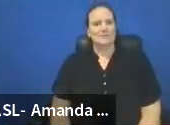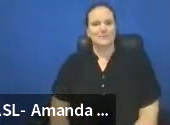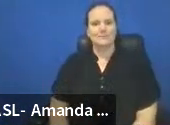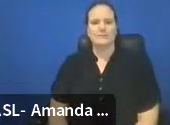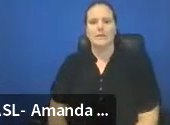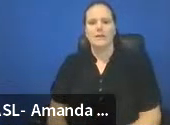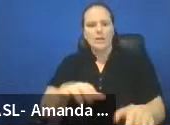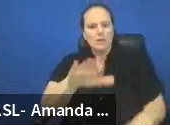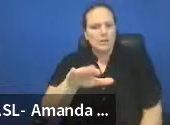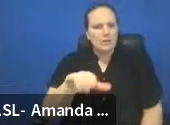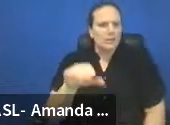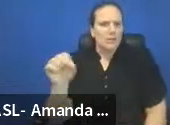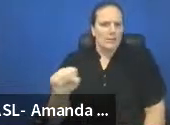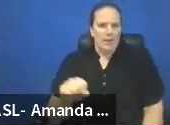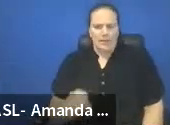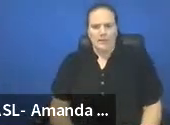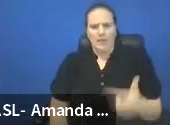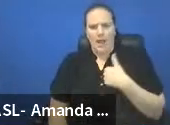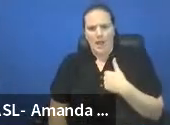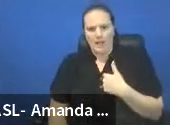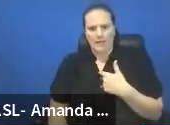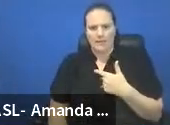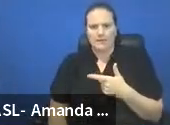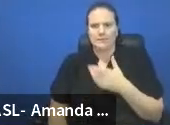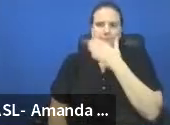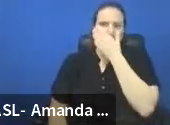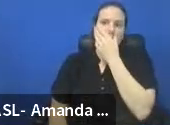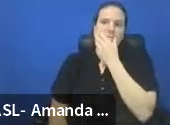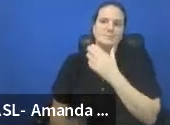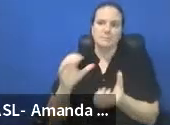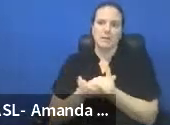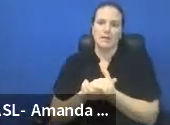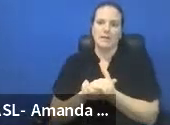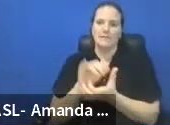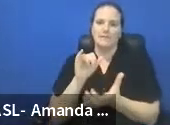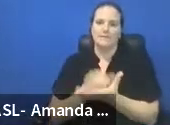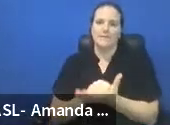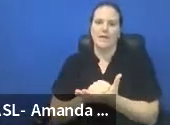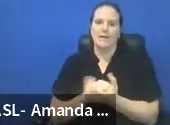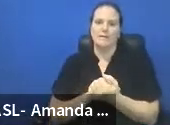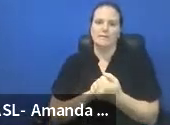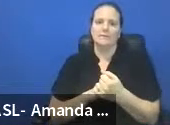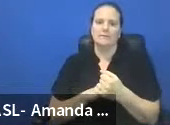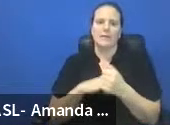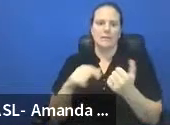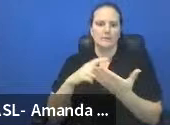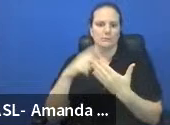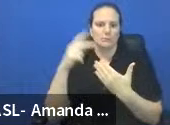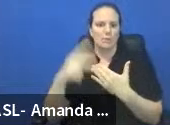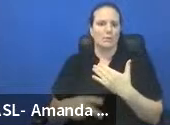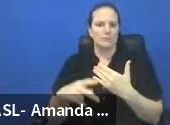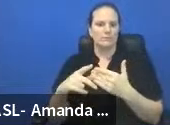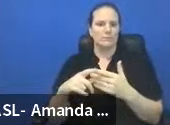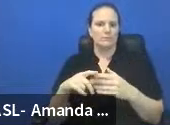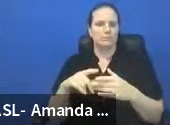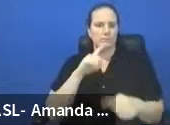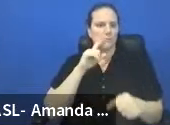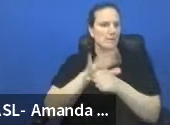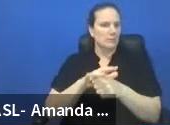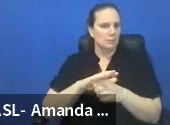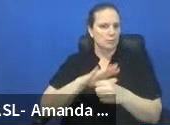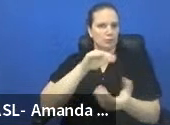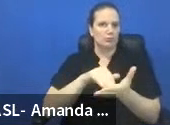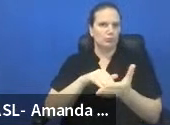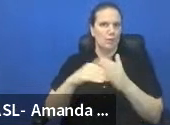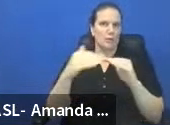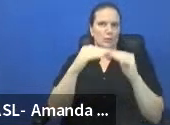Salome, I believe that this program's commitment to centering equity and the 8